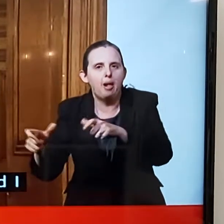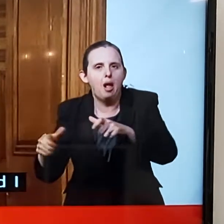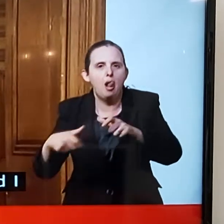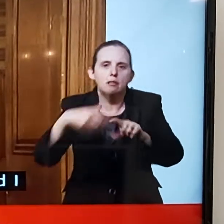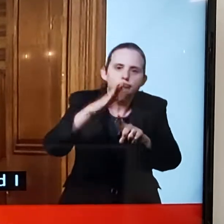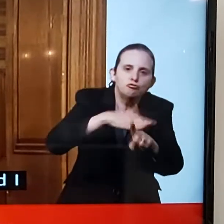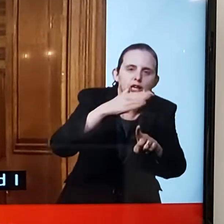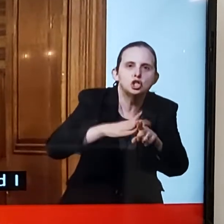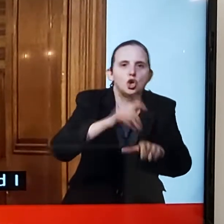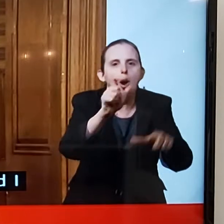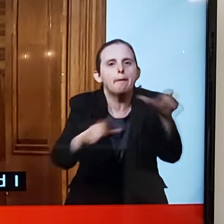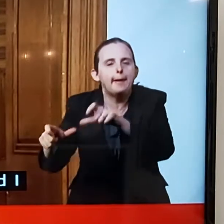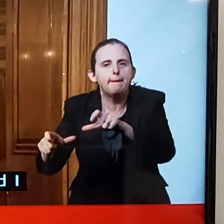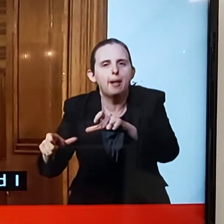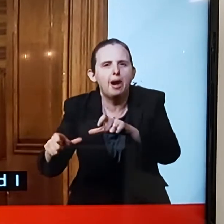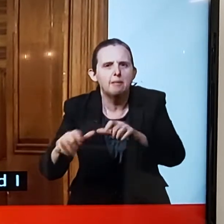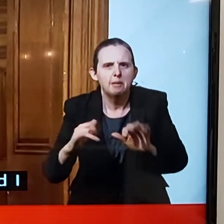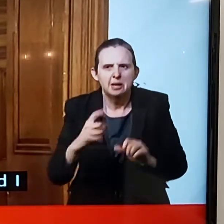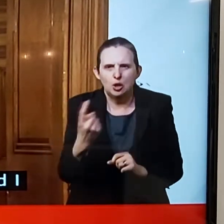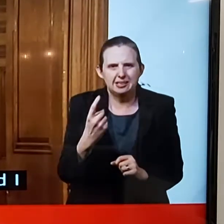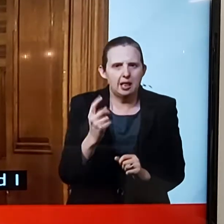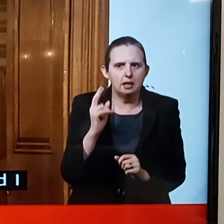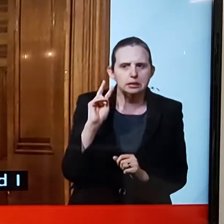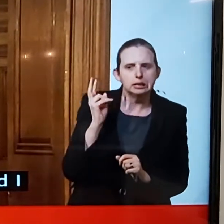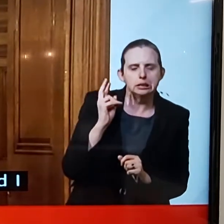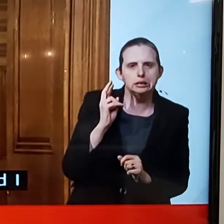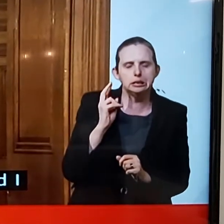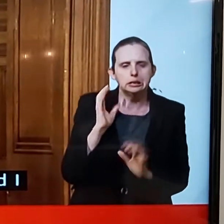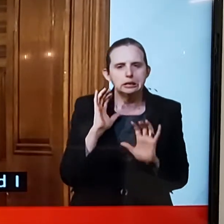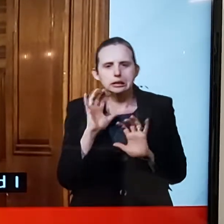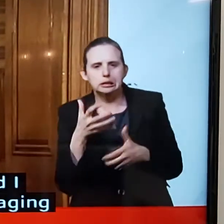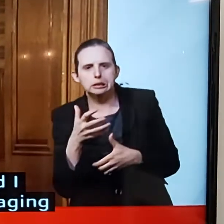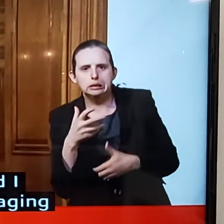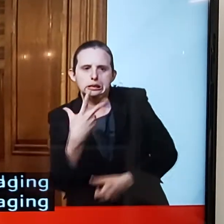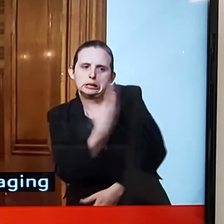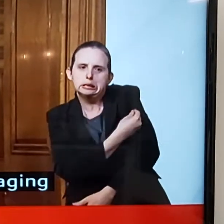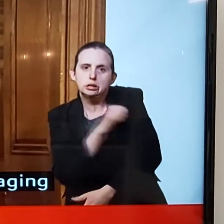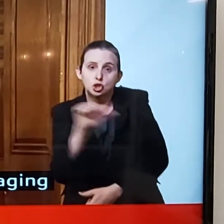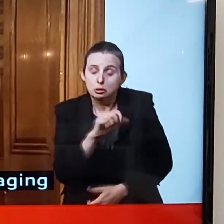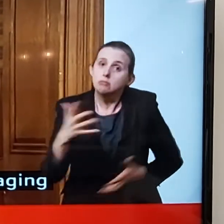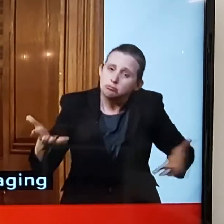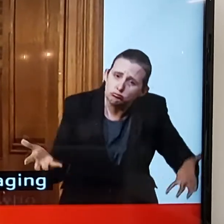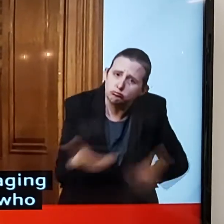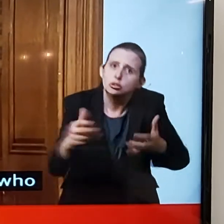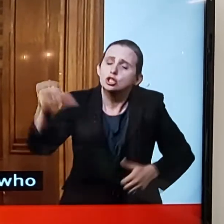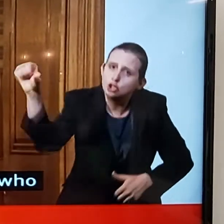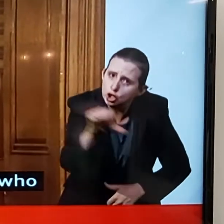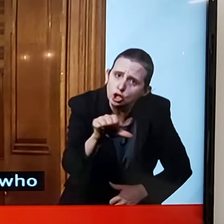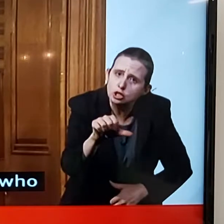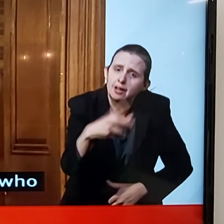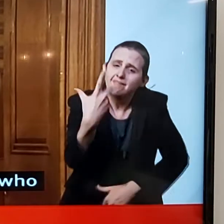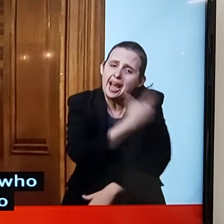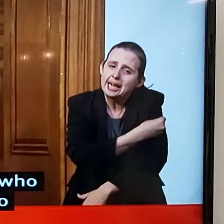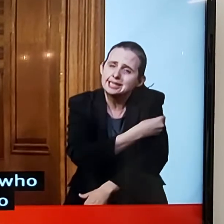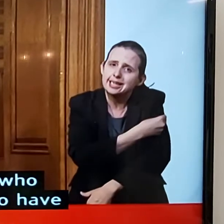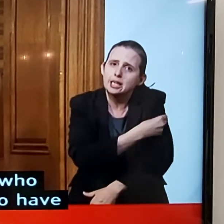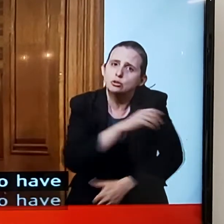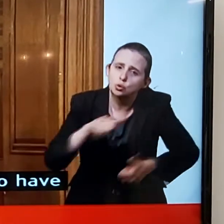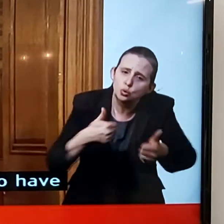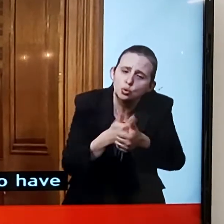people who might be wondering whether to have the jab or not, that this is the right thing to do for them and for their